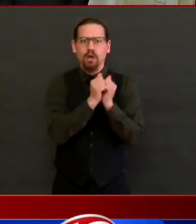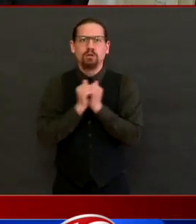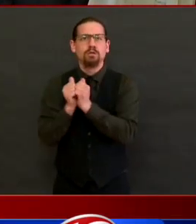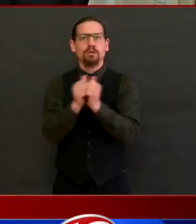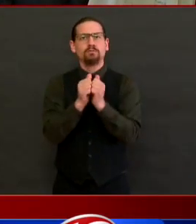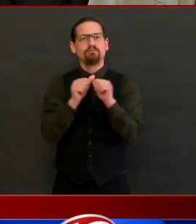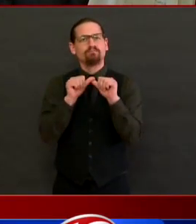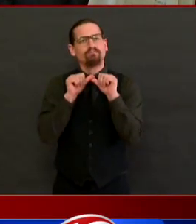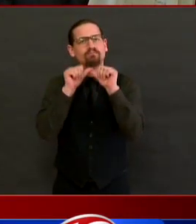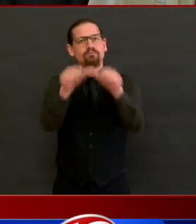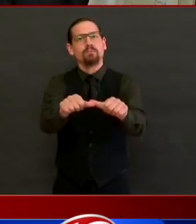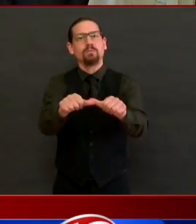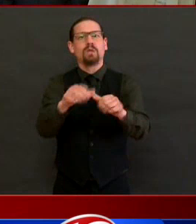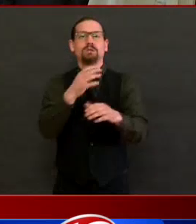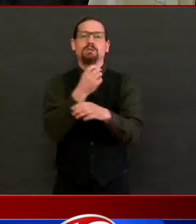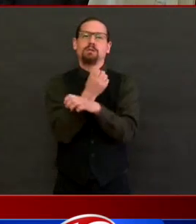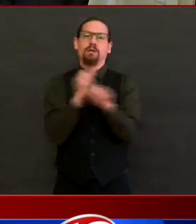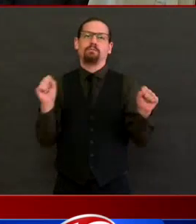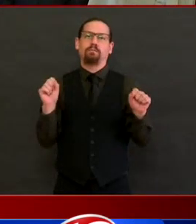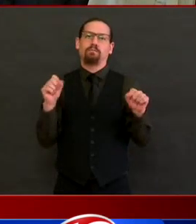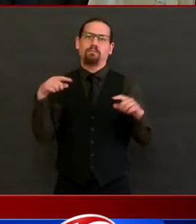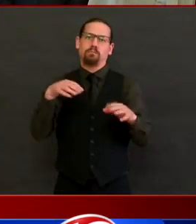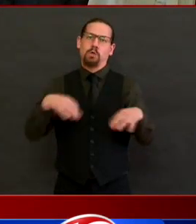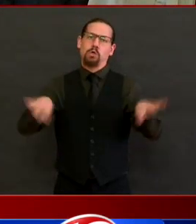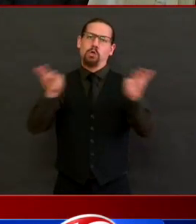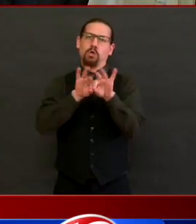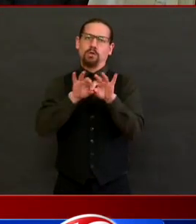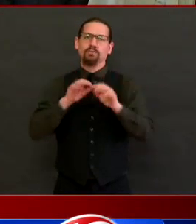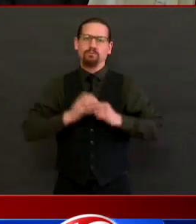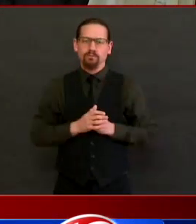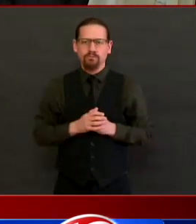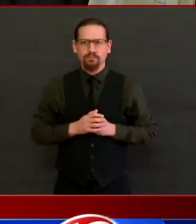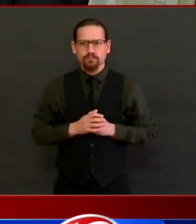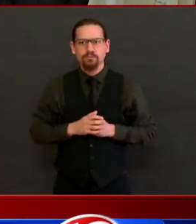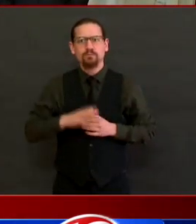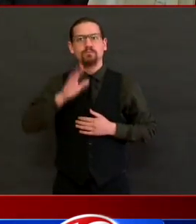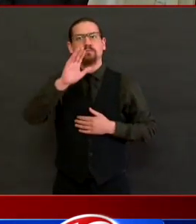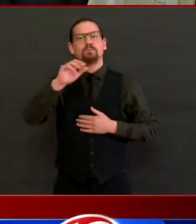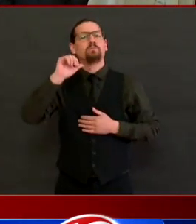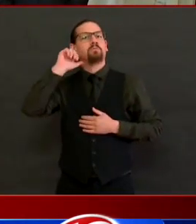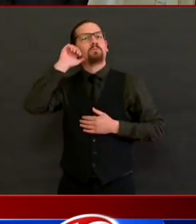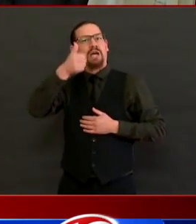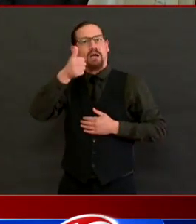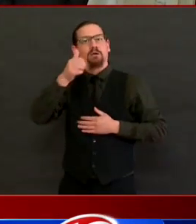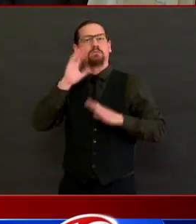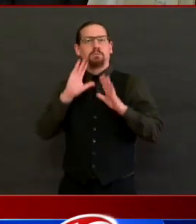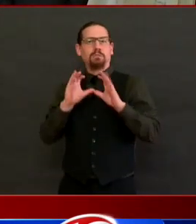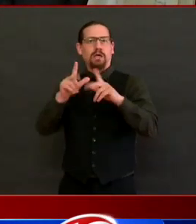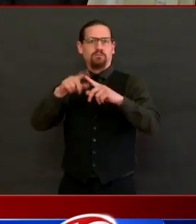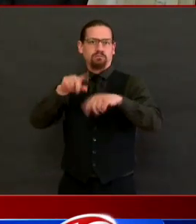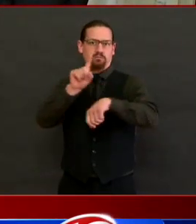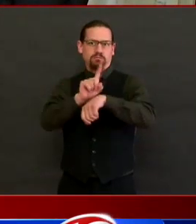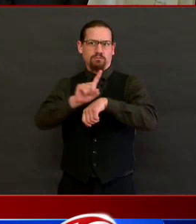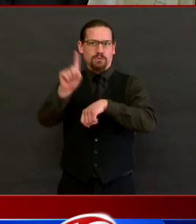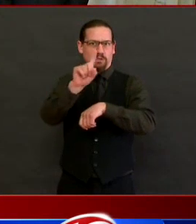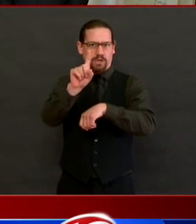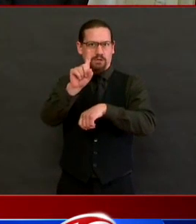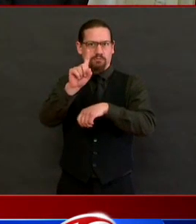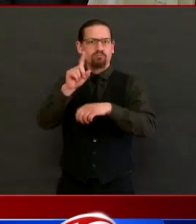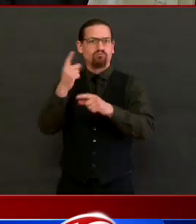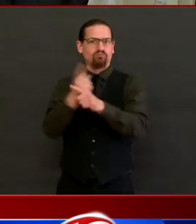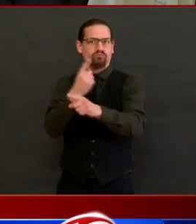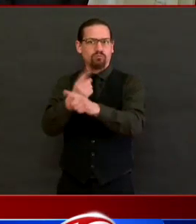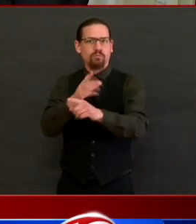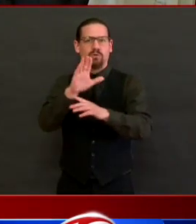Tomorrow, by the way, we will be back to the 1 o'clock time. I'm sorry we had to switch to 2:30 today, but tomorrow we will be back at the